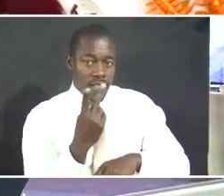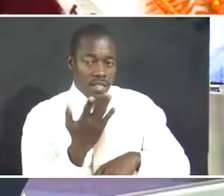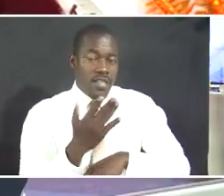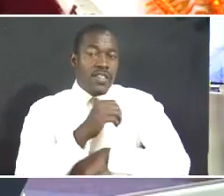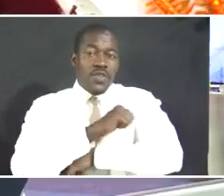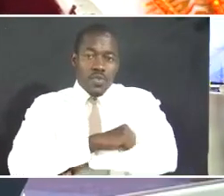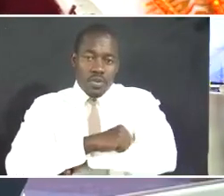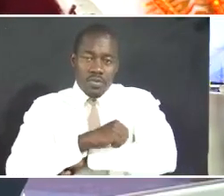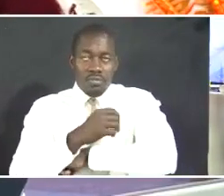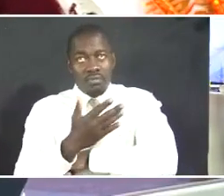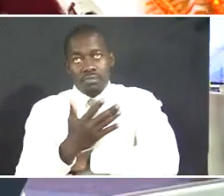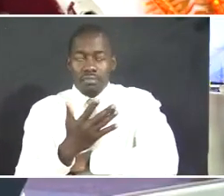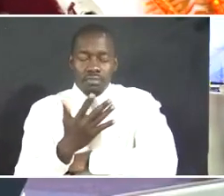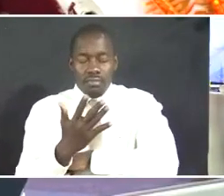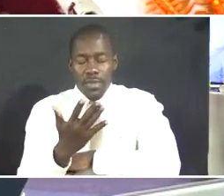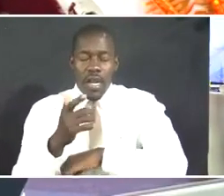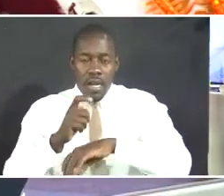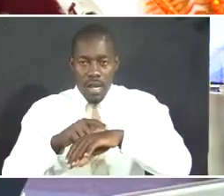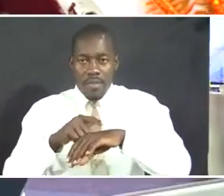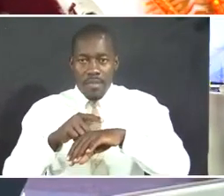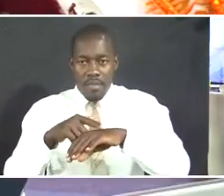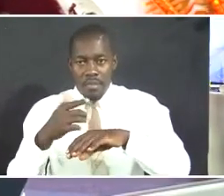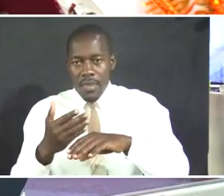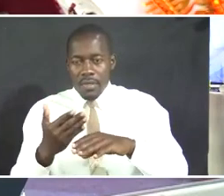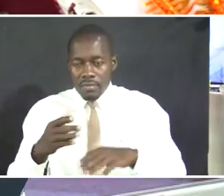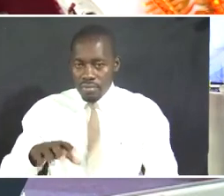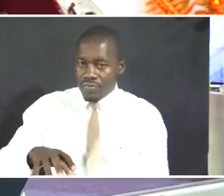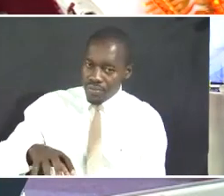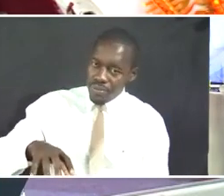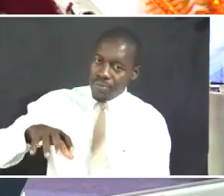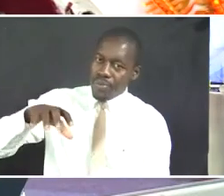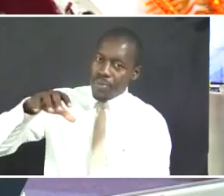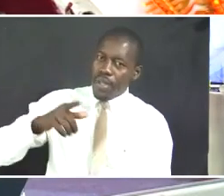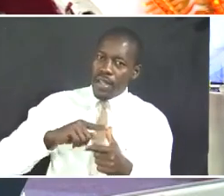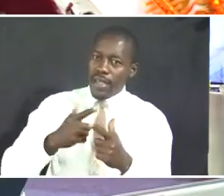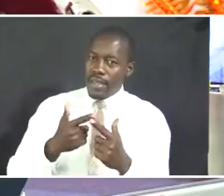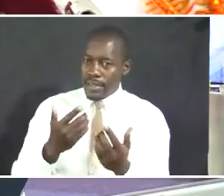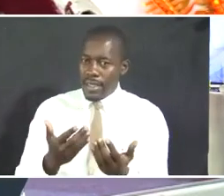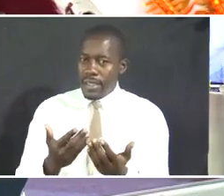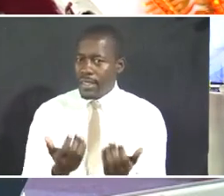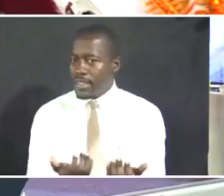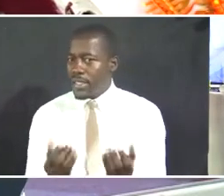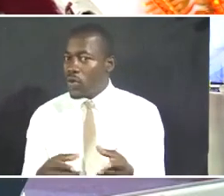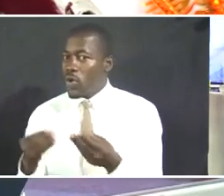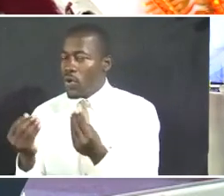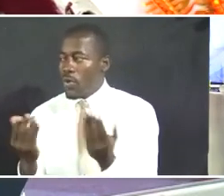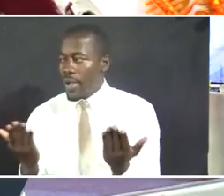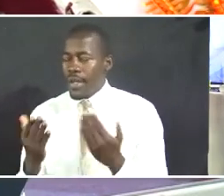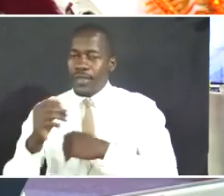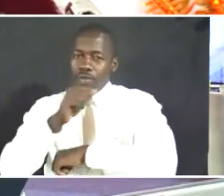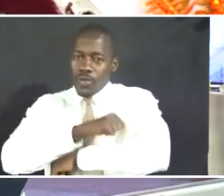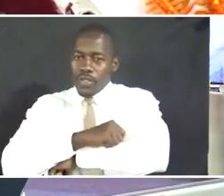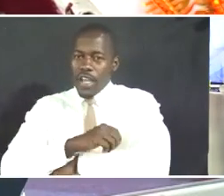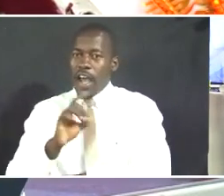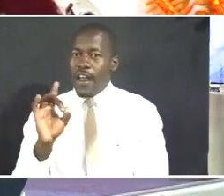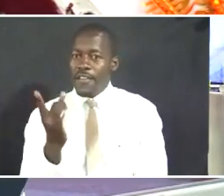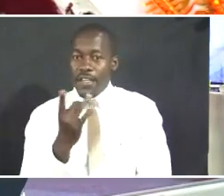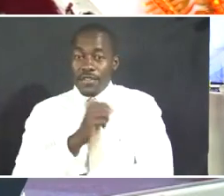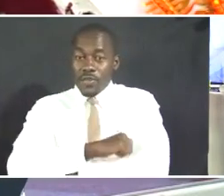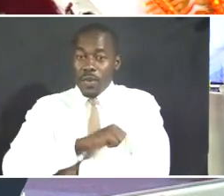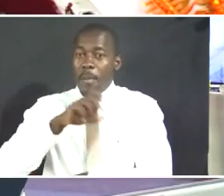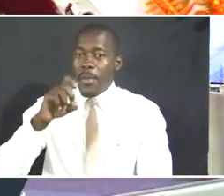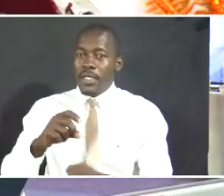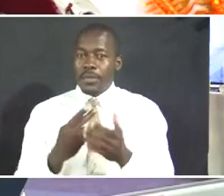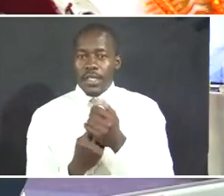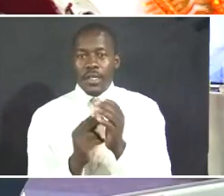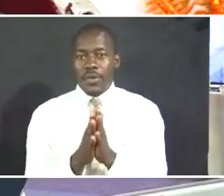formative years. And we must partner. And the school, if it's an Adventist school, is supposed to partner with the parents